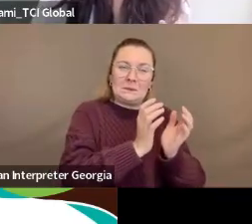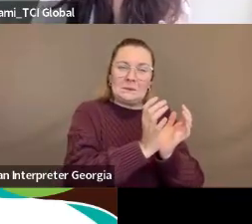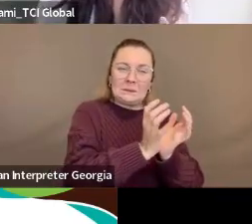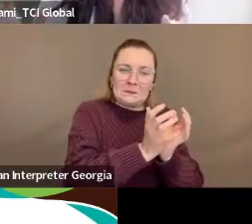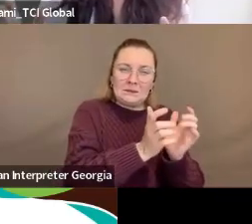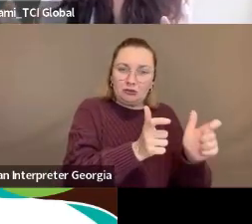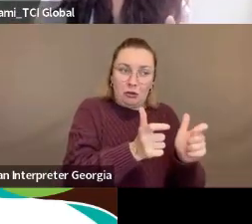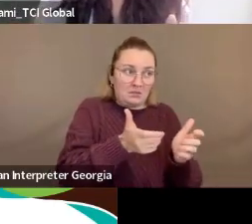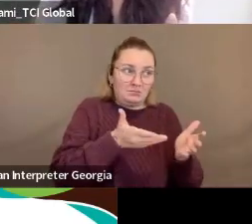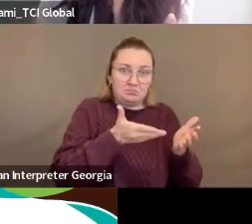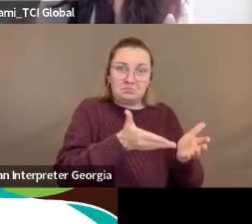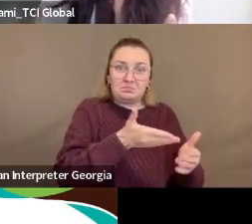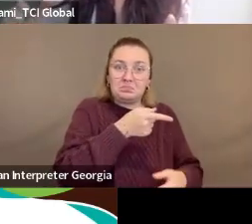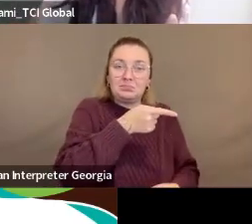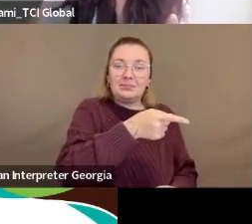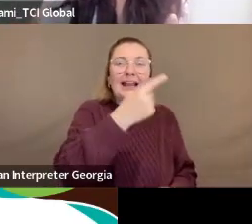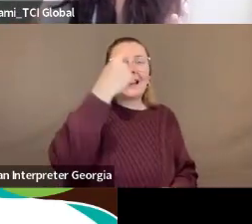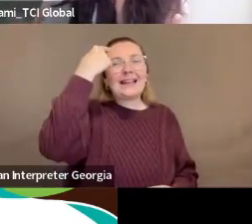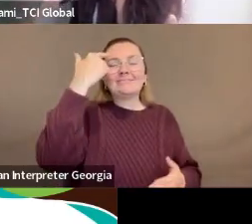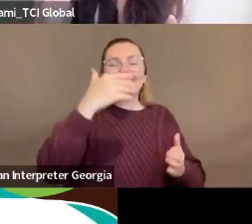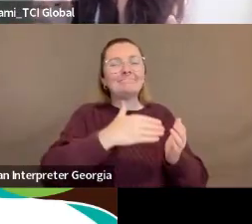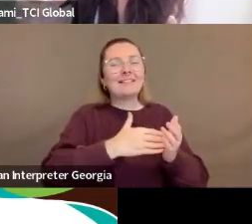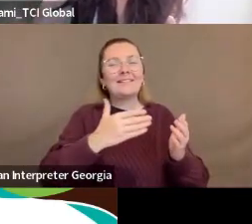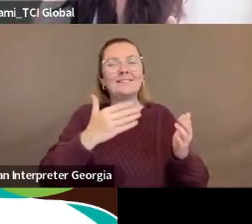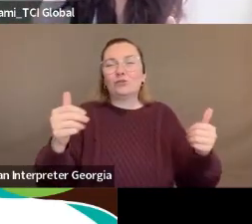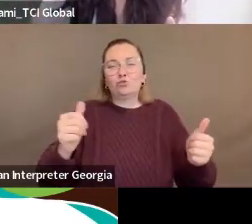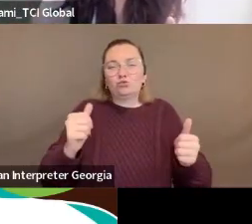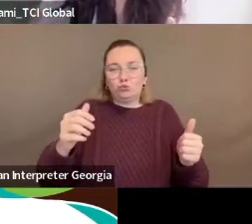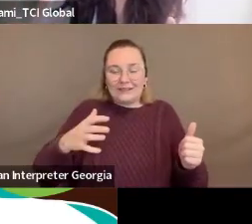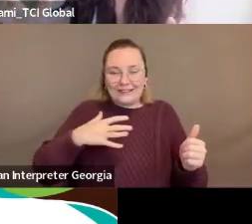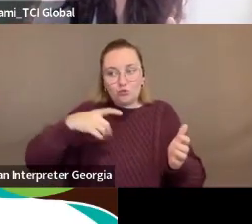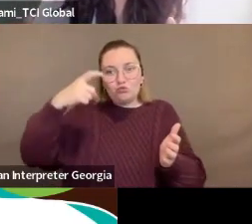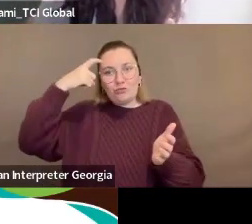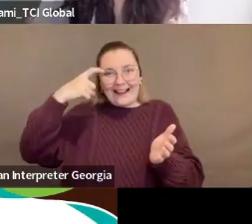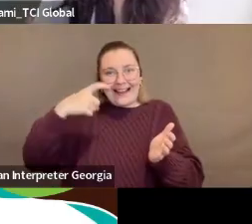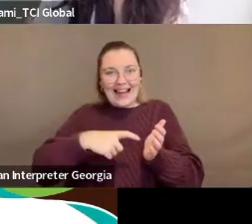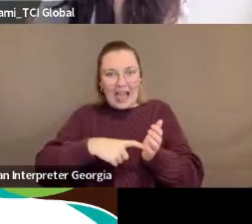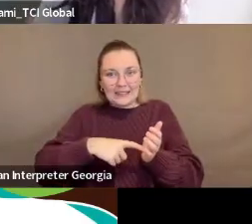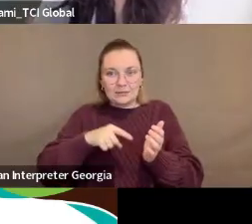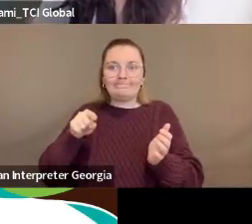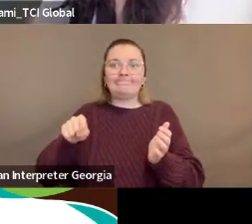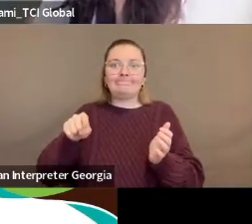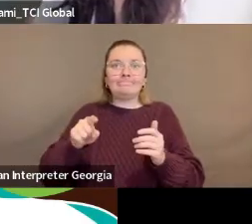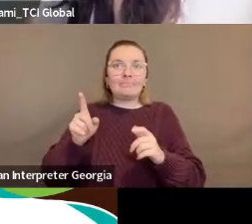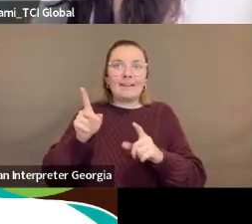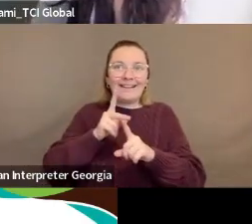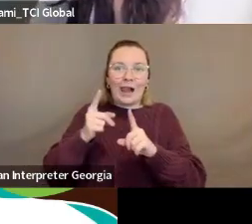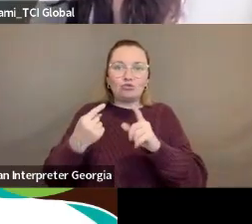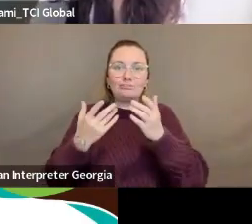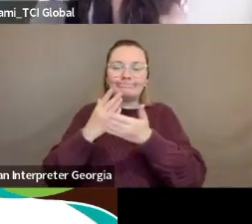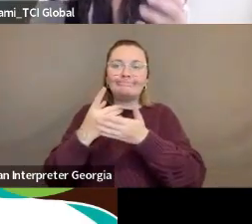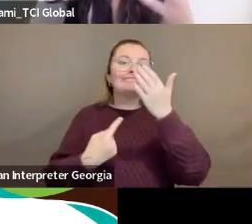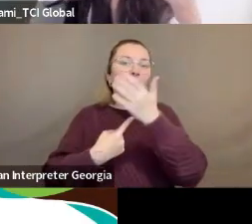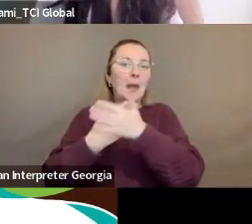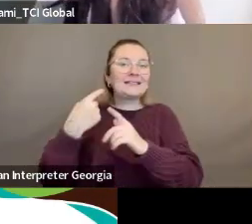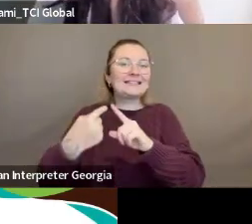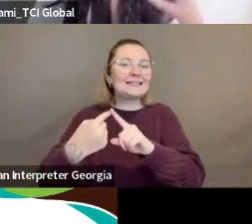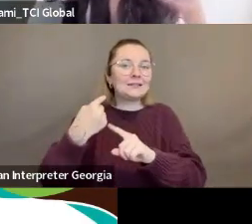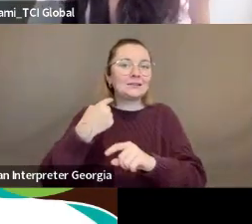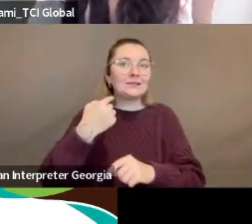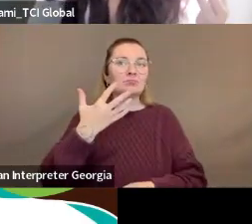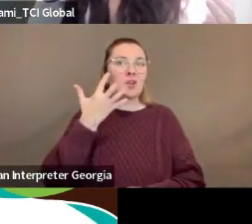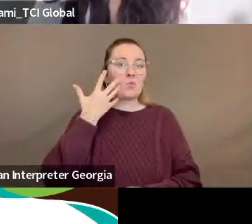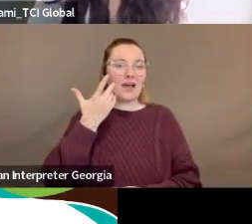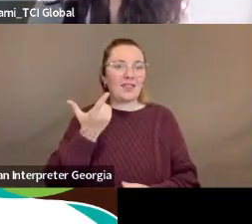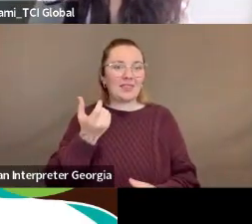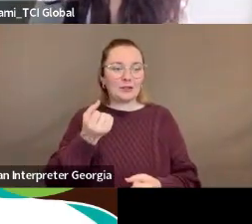think it is high time that we recognize, that states recognized violations that happen when there's